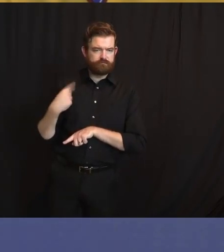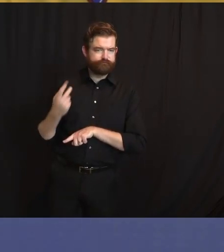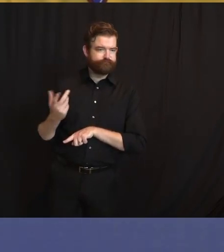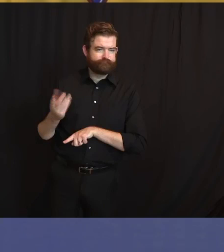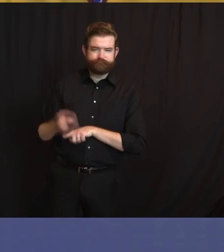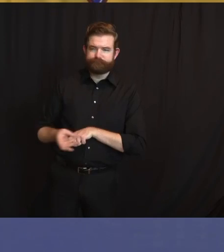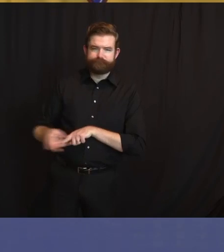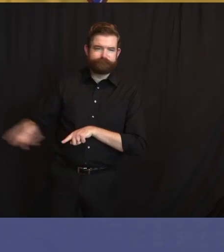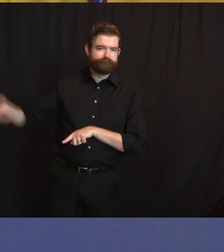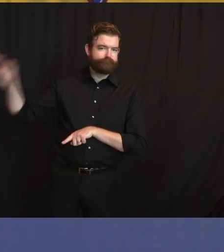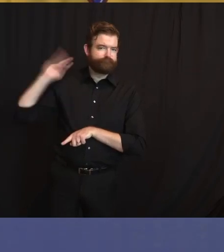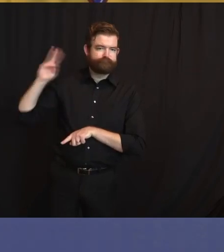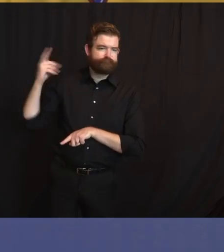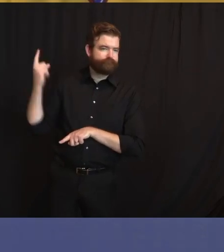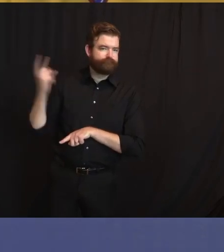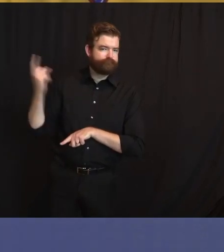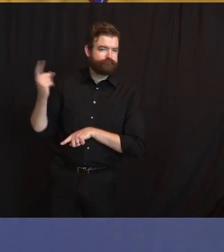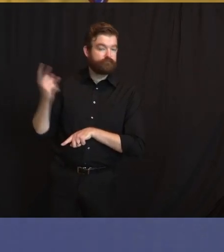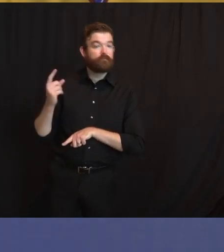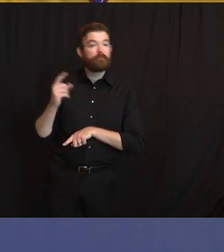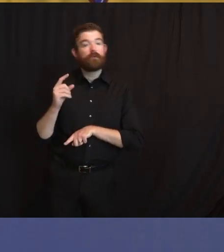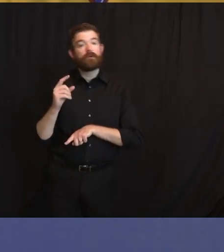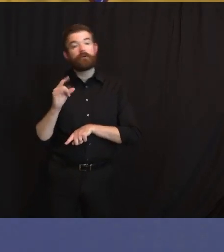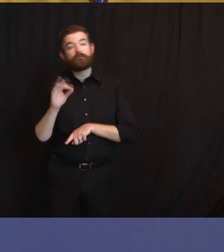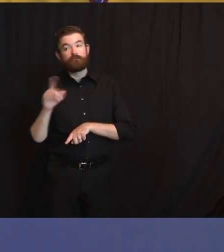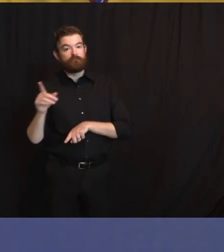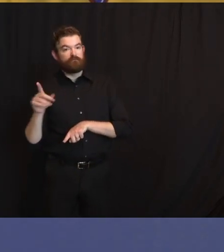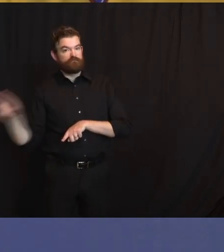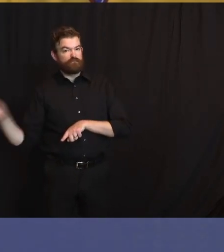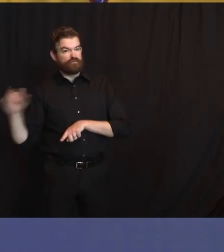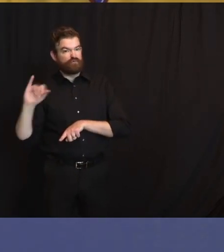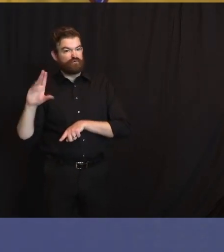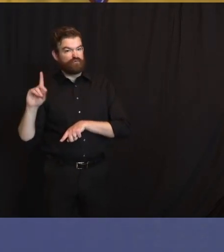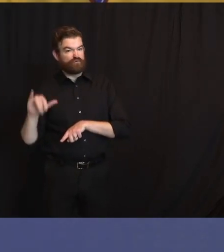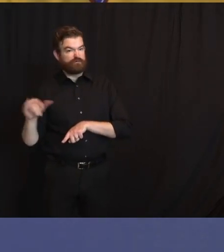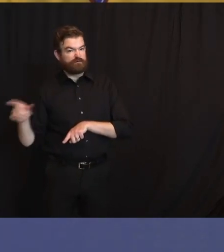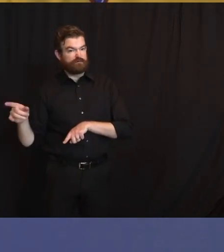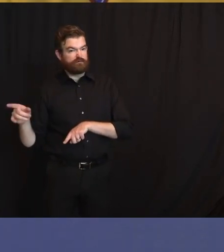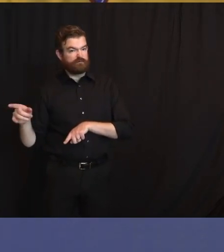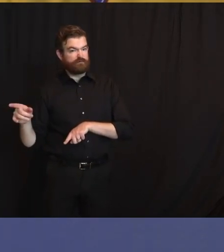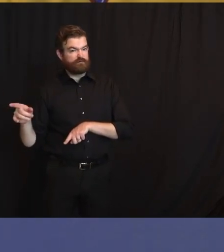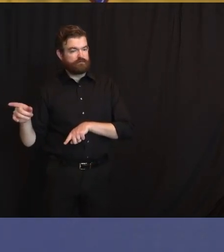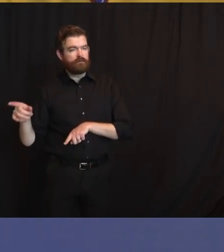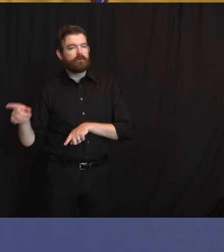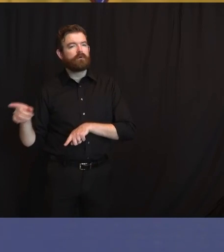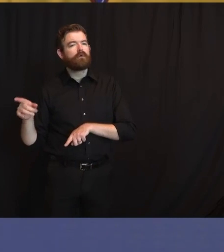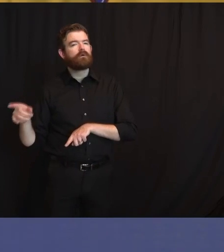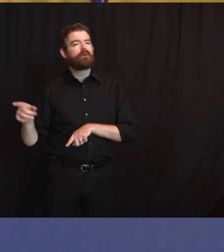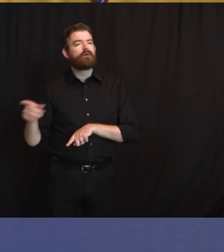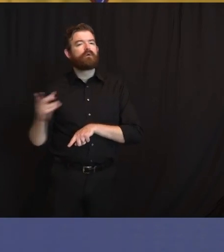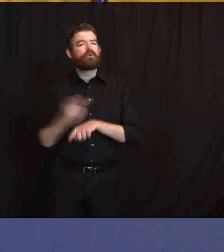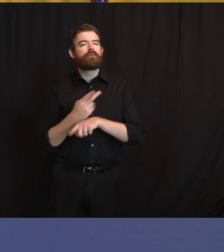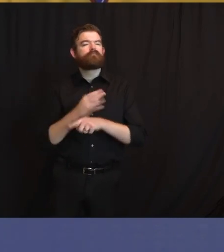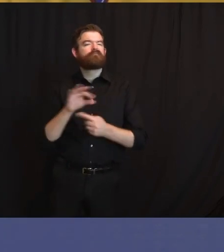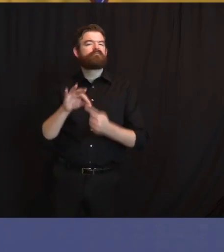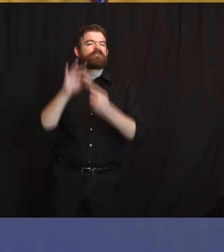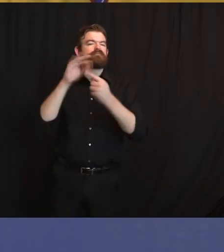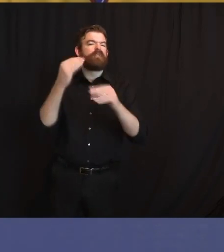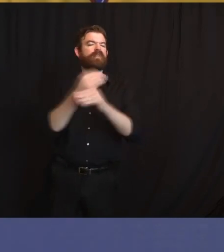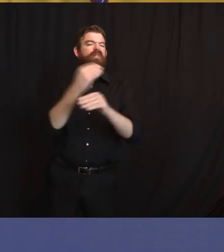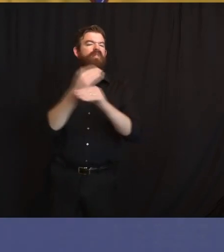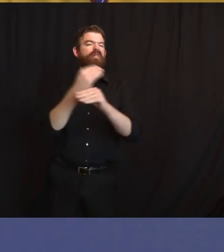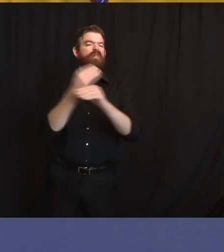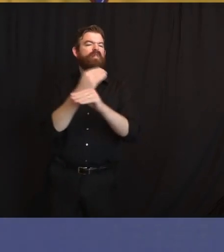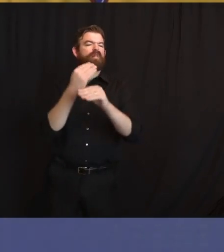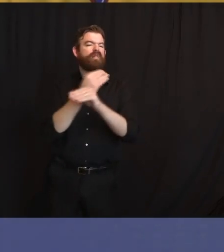if you look at the models that Judy and Tina and their team follows, at any moment in time, making a decision